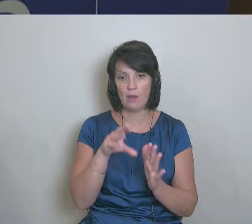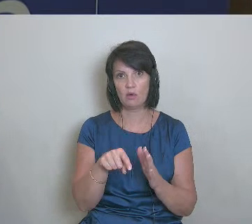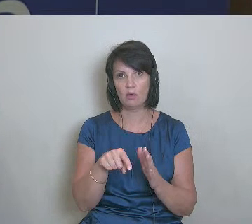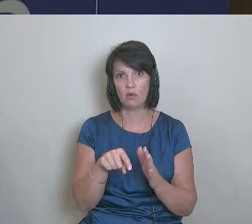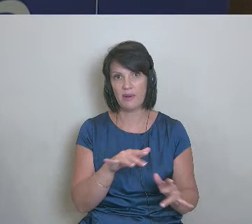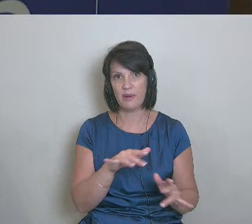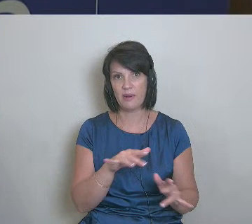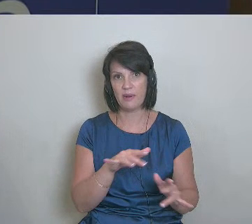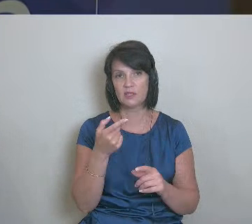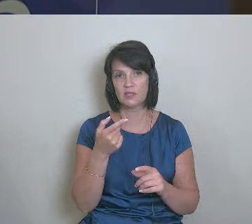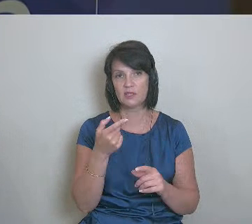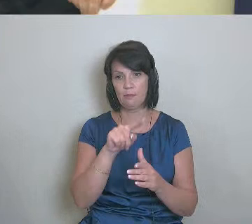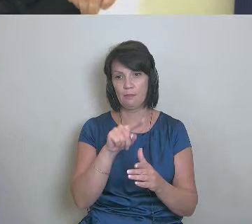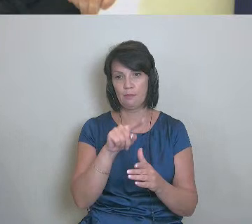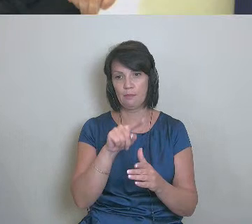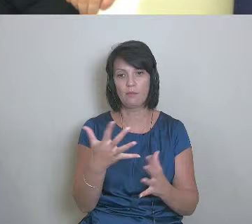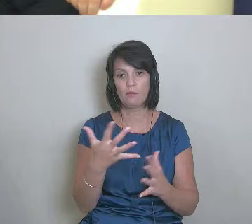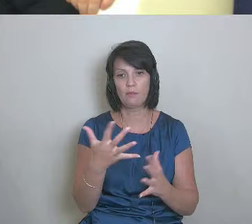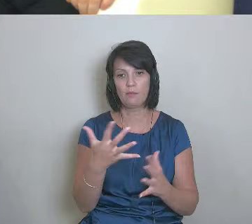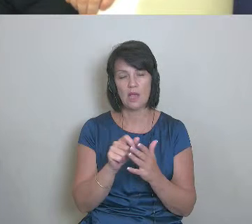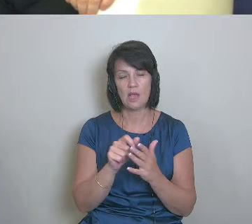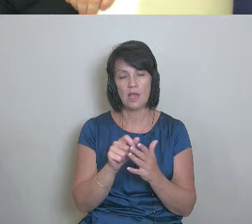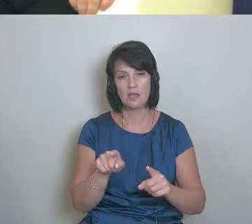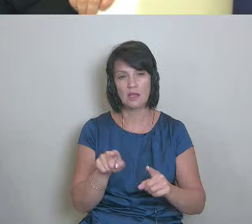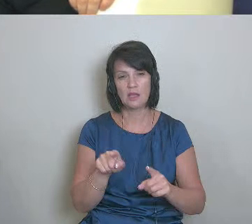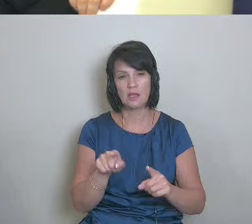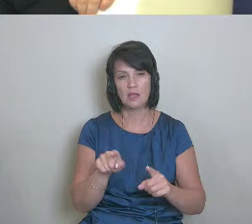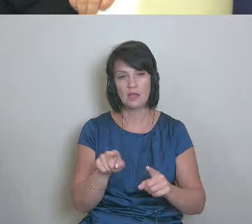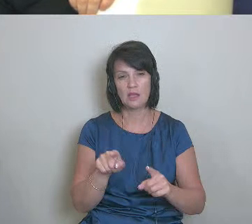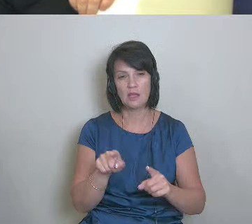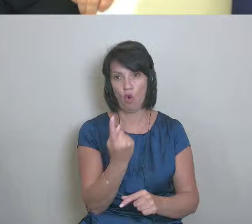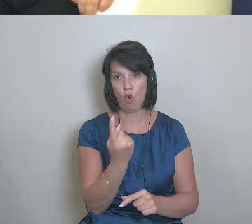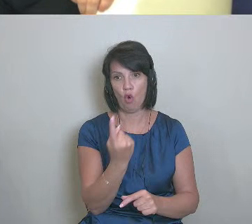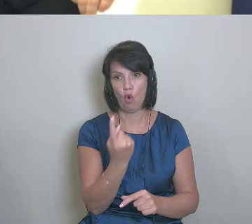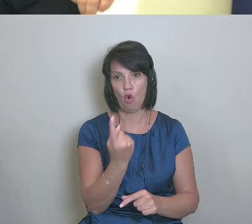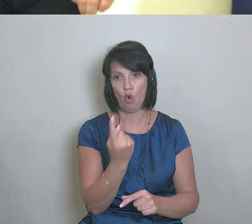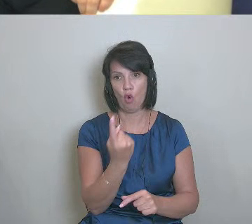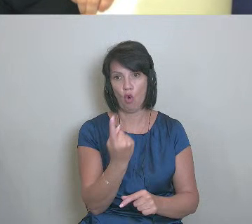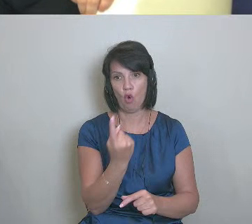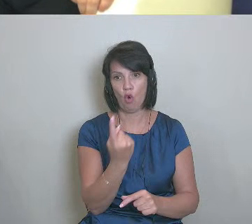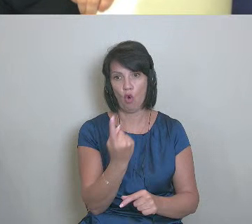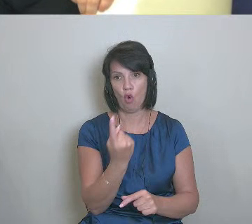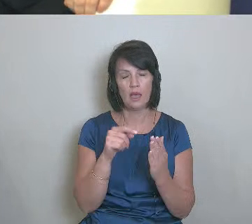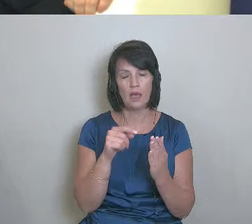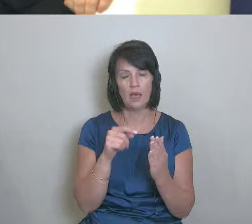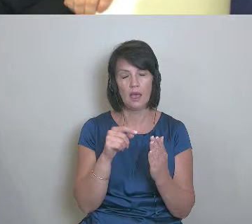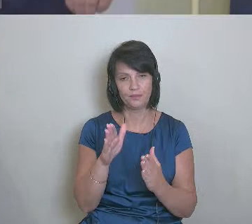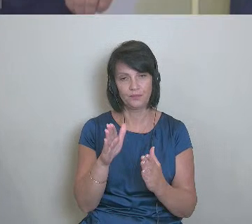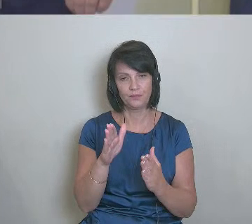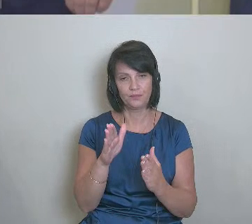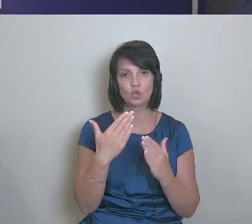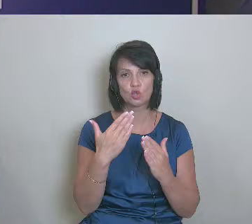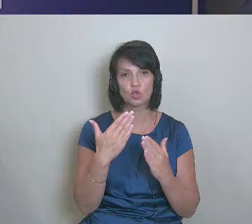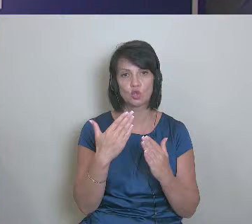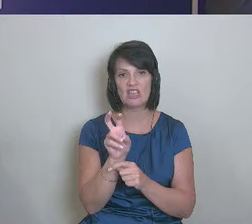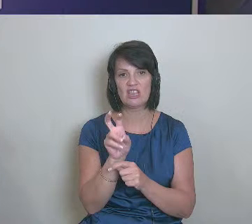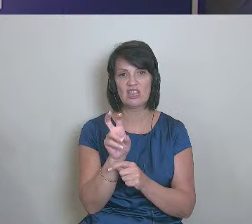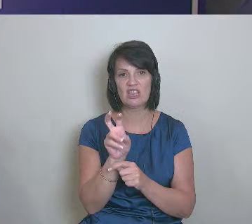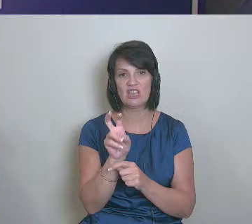I'm working on the information and campaigning issues, and in the document to